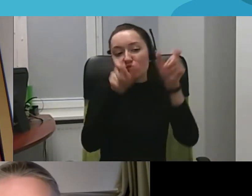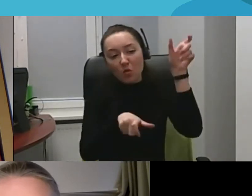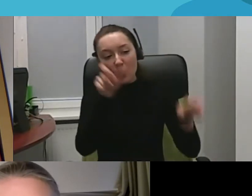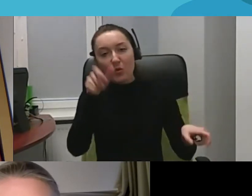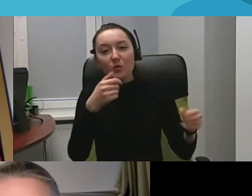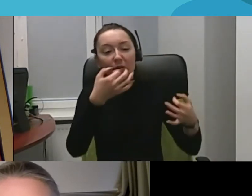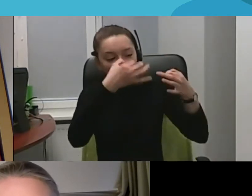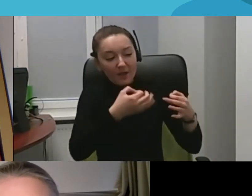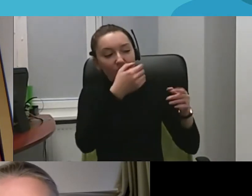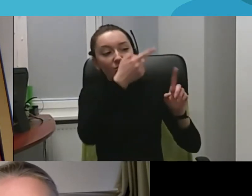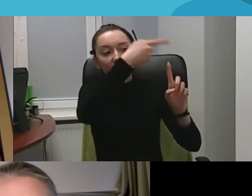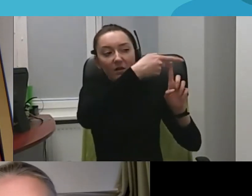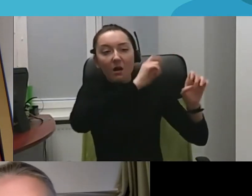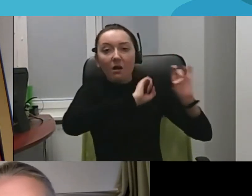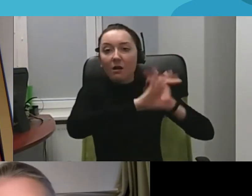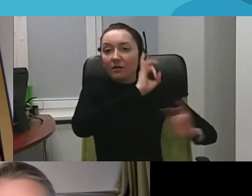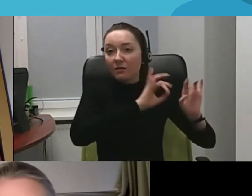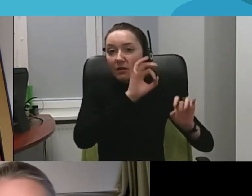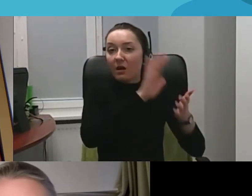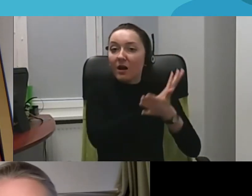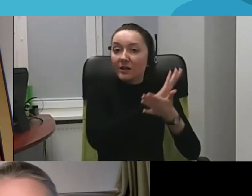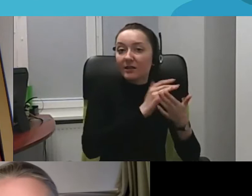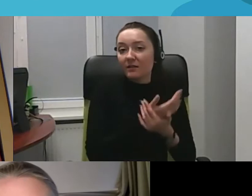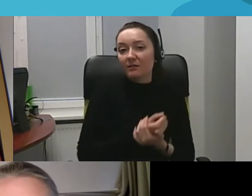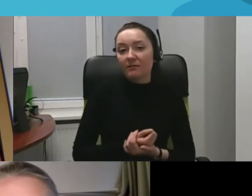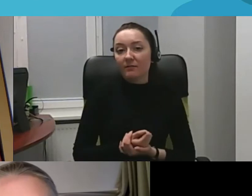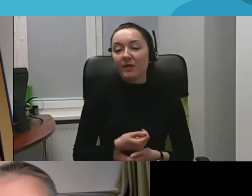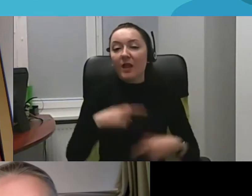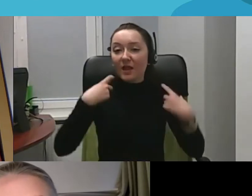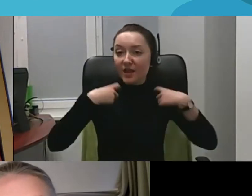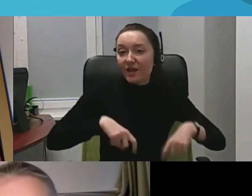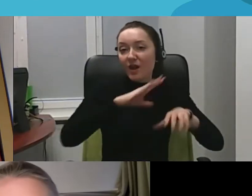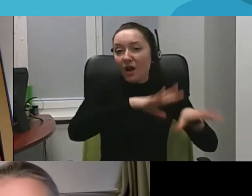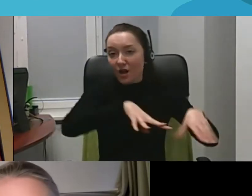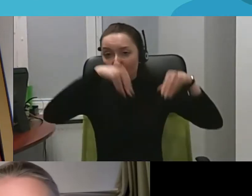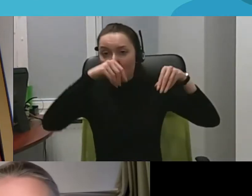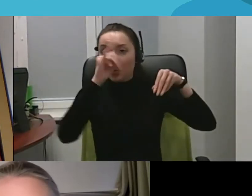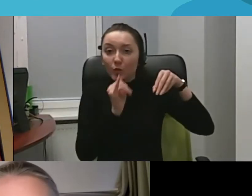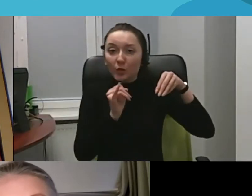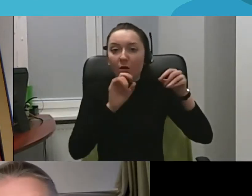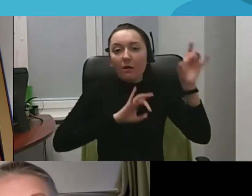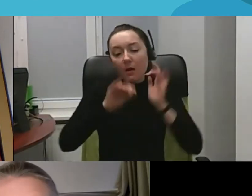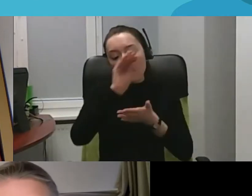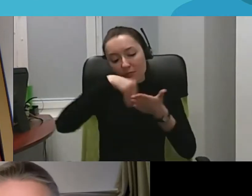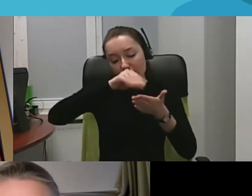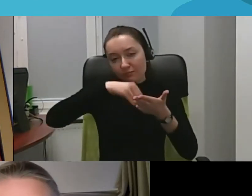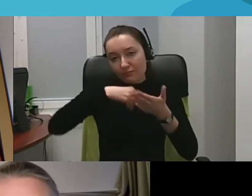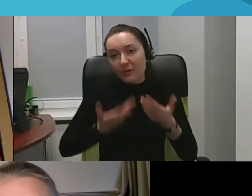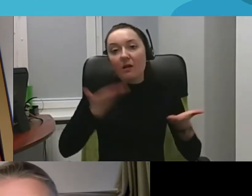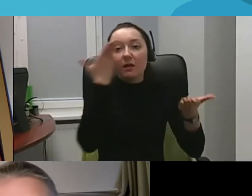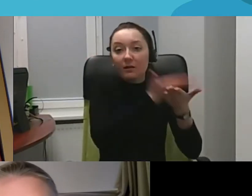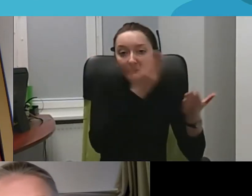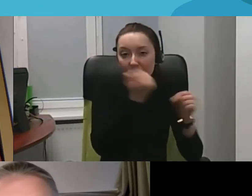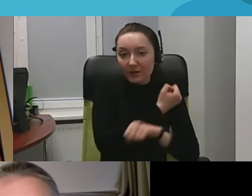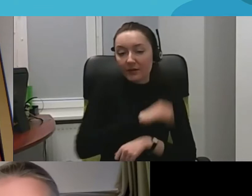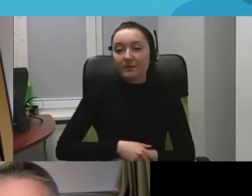Assembly in the autumn. The report to the Human Rights Council is traditionally an overview of the situation in all relevant fields